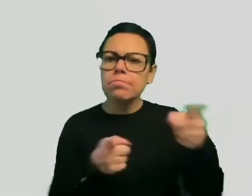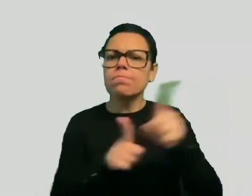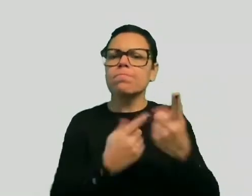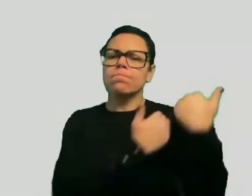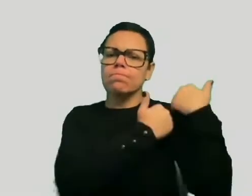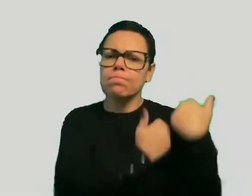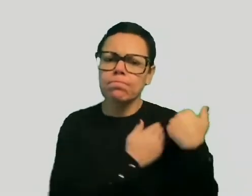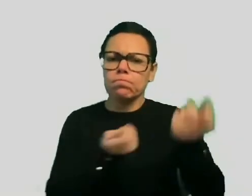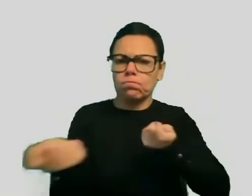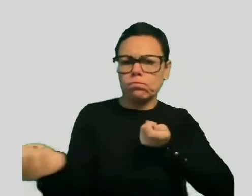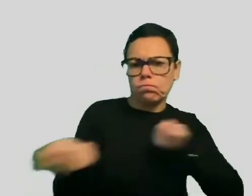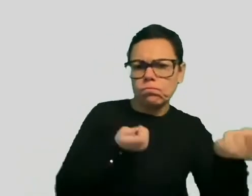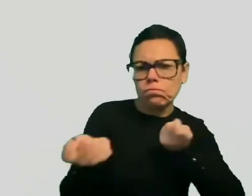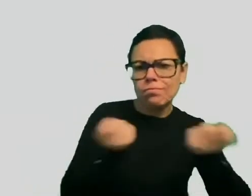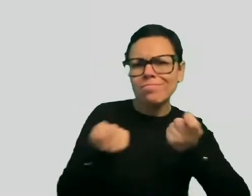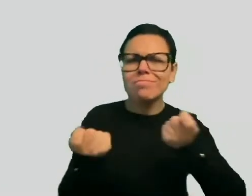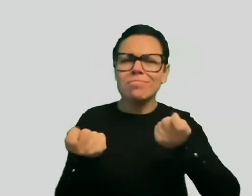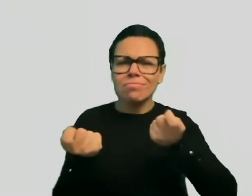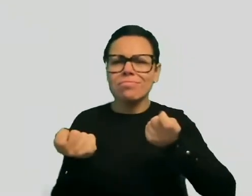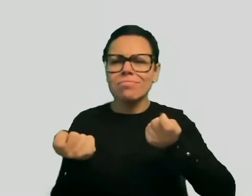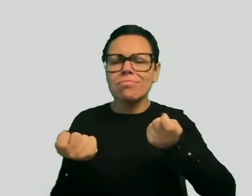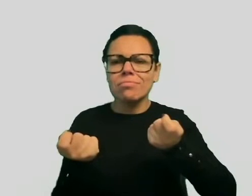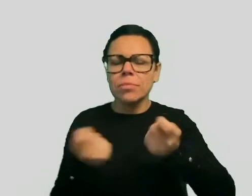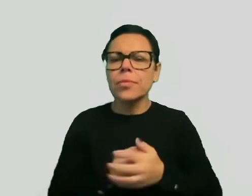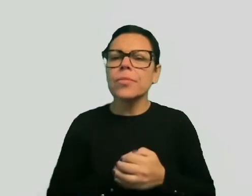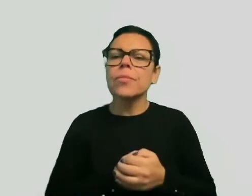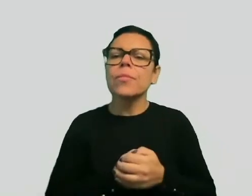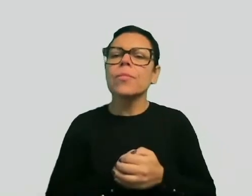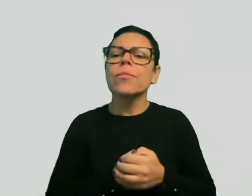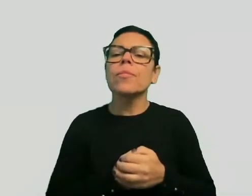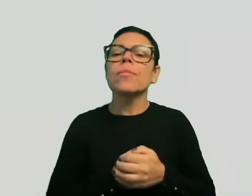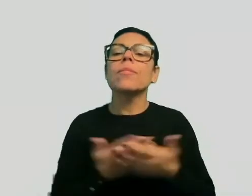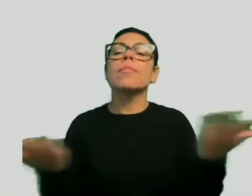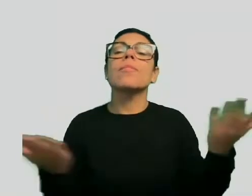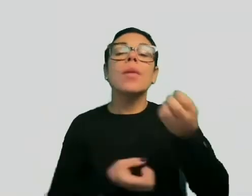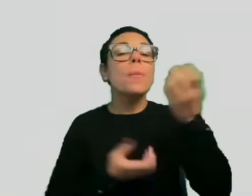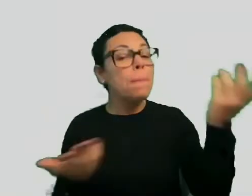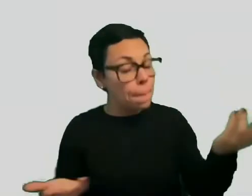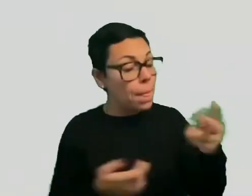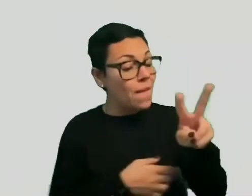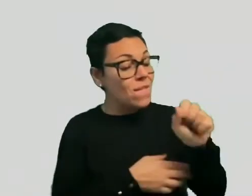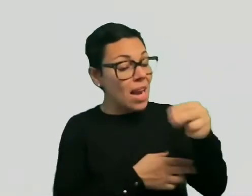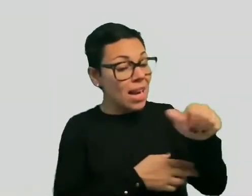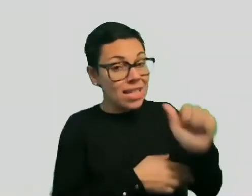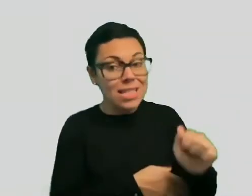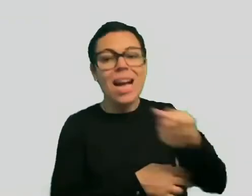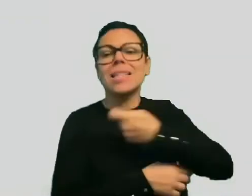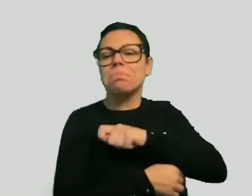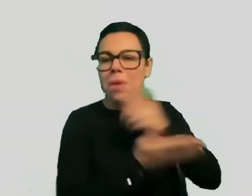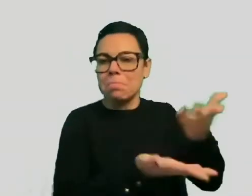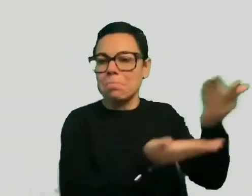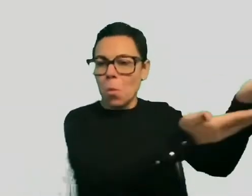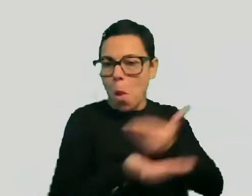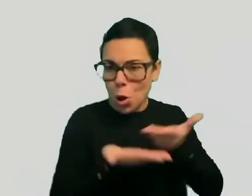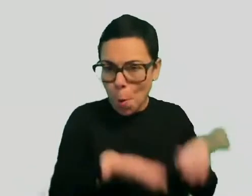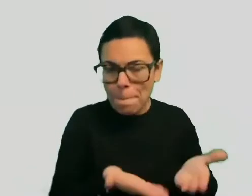Spanish Ministry of Finance and Public Administration. Hi, welcome, and thanks for joining us. Yeah, how do you procure in Spain?